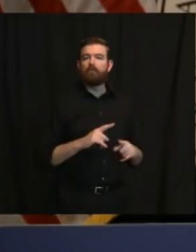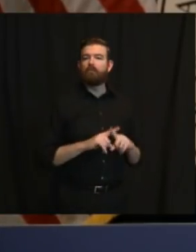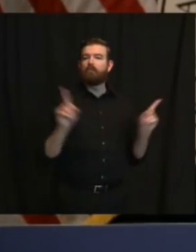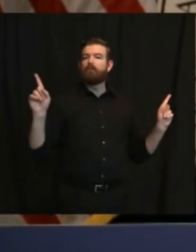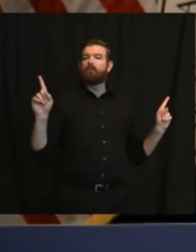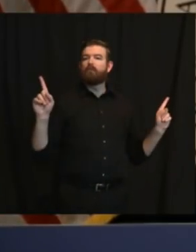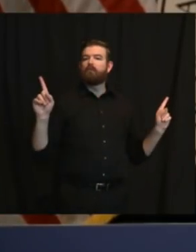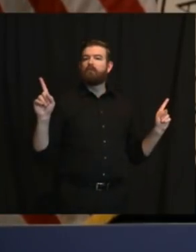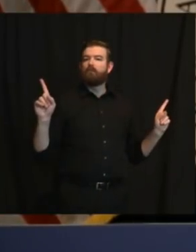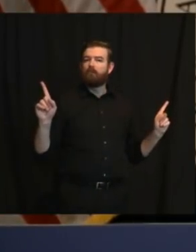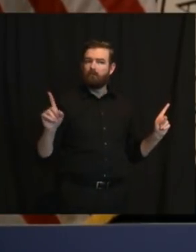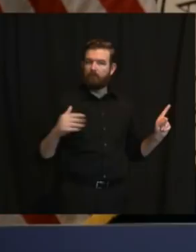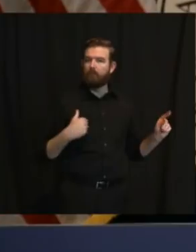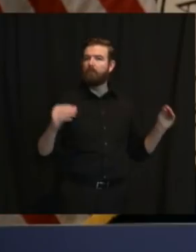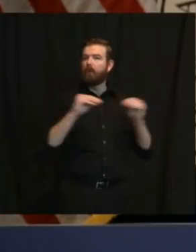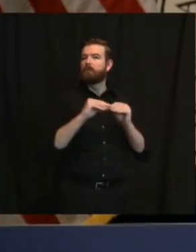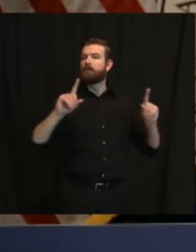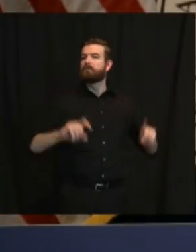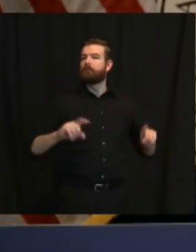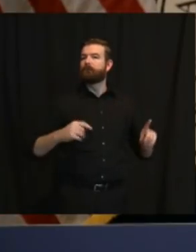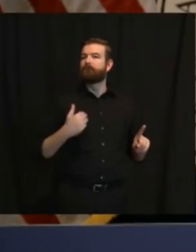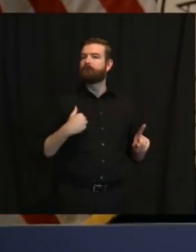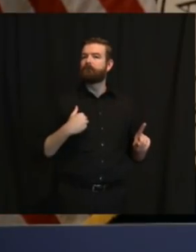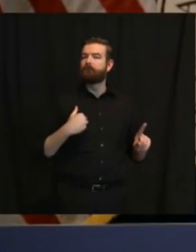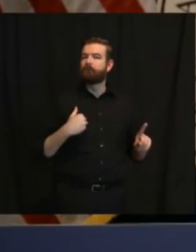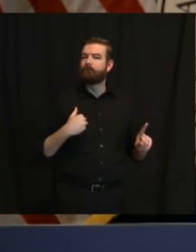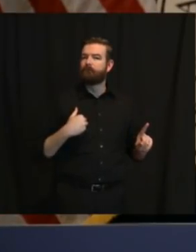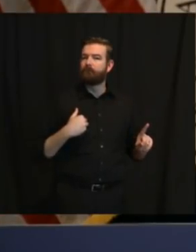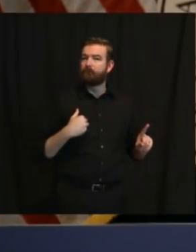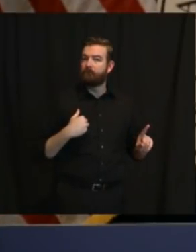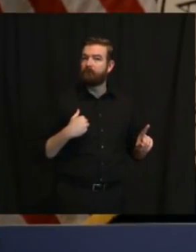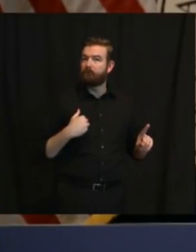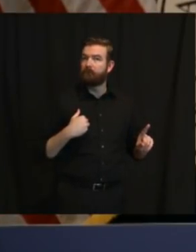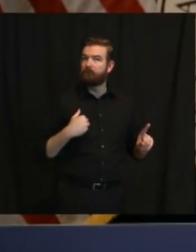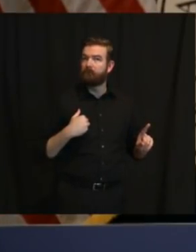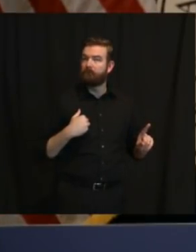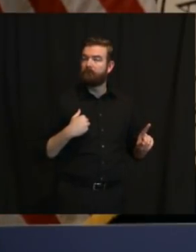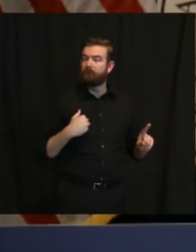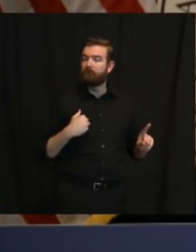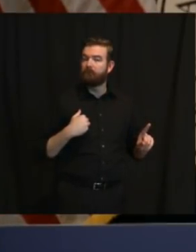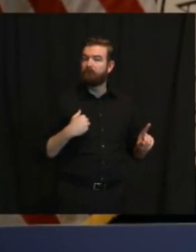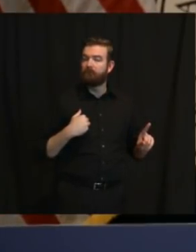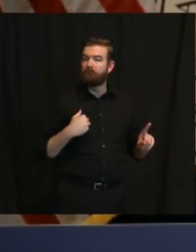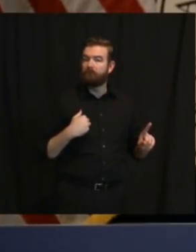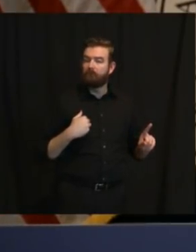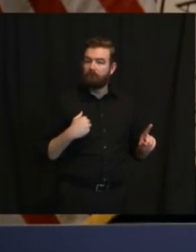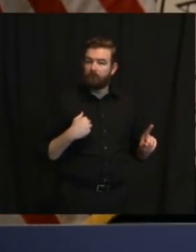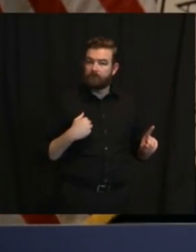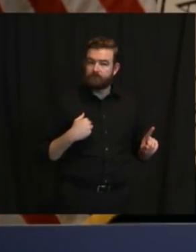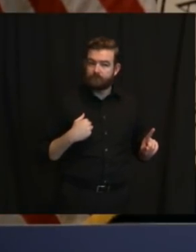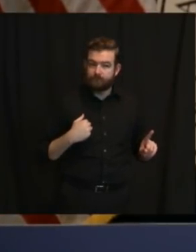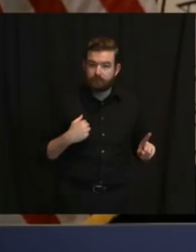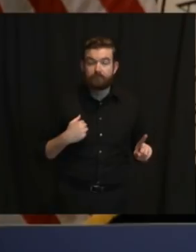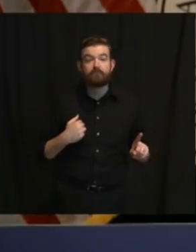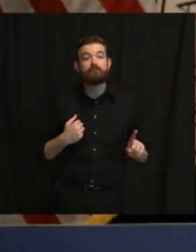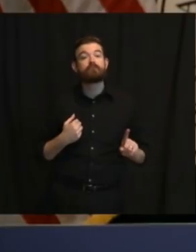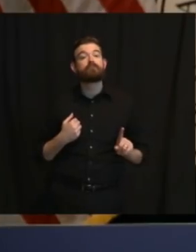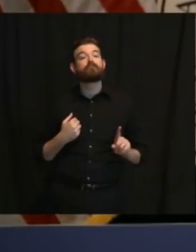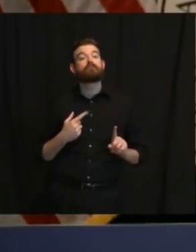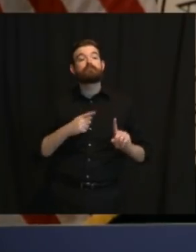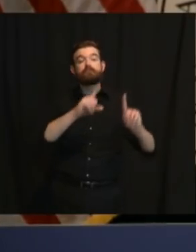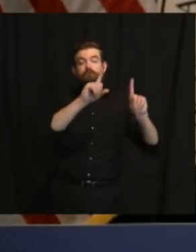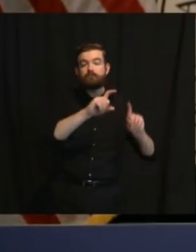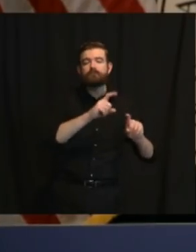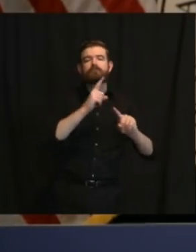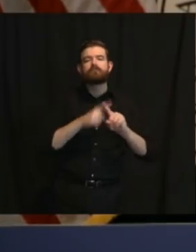Judy and greater minds prevailed and really made the very compelling point that testing and contact tracing kind of go hand in hand and